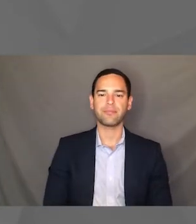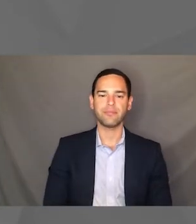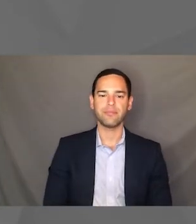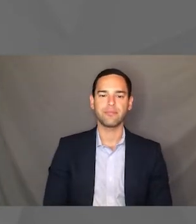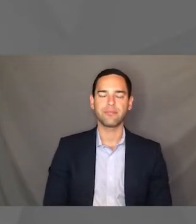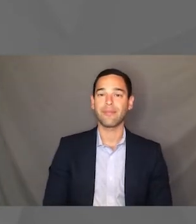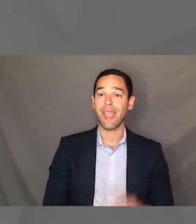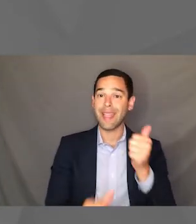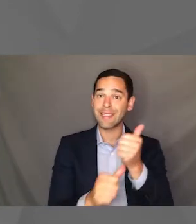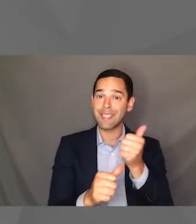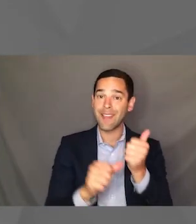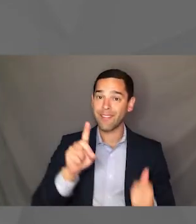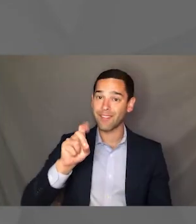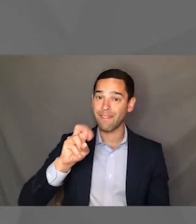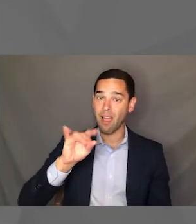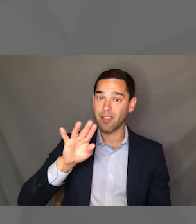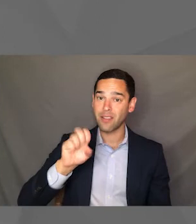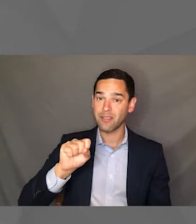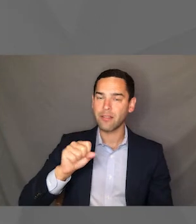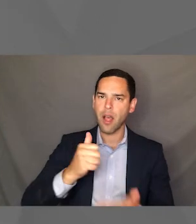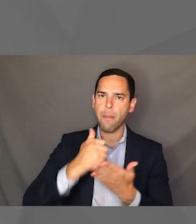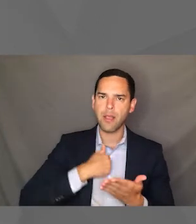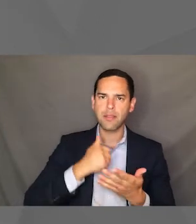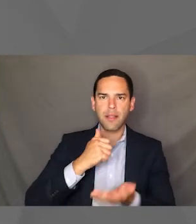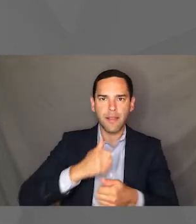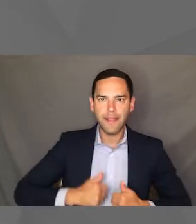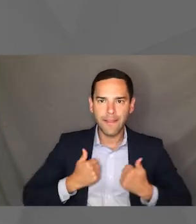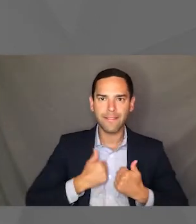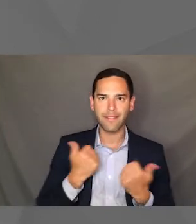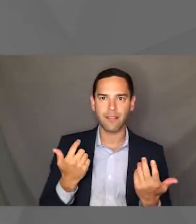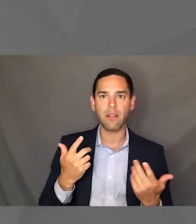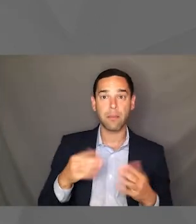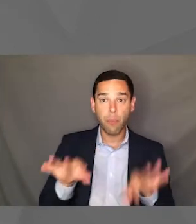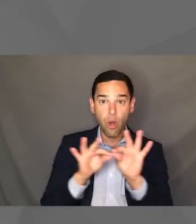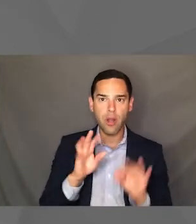Assistive devices help us to live our lives. They're really important and really personal.